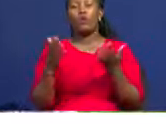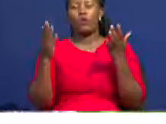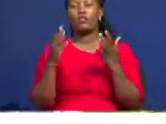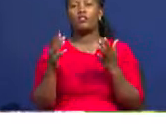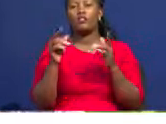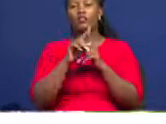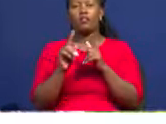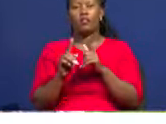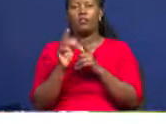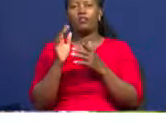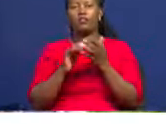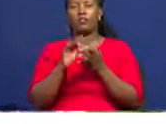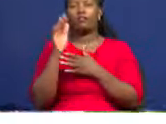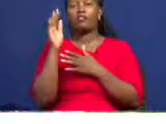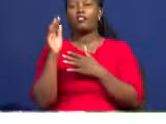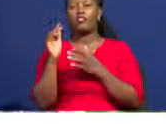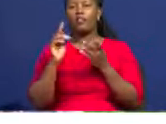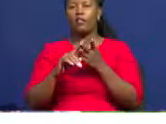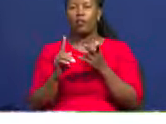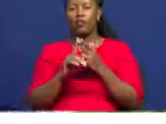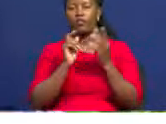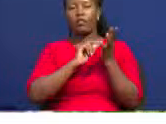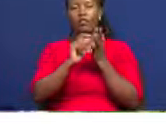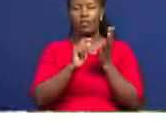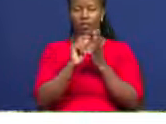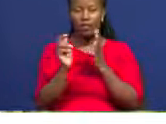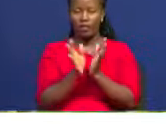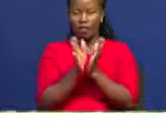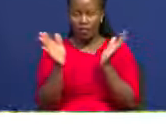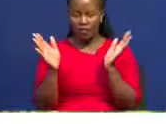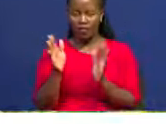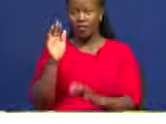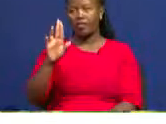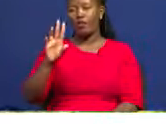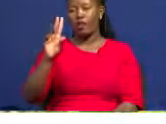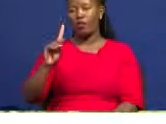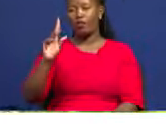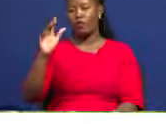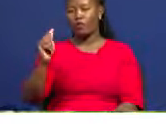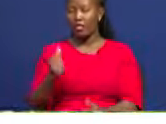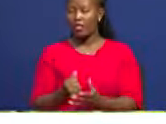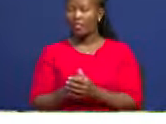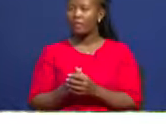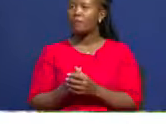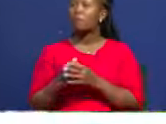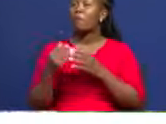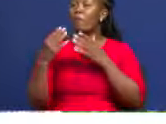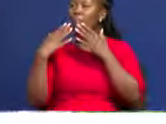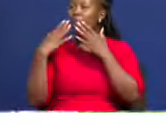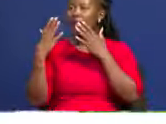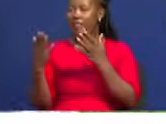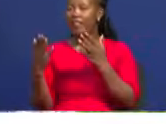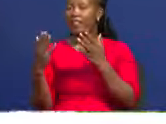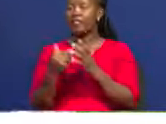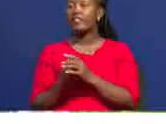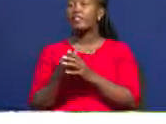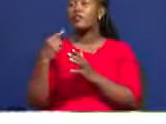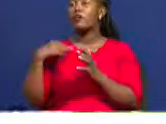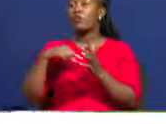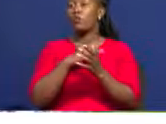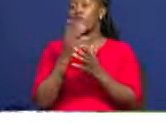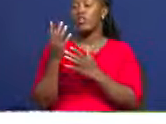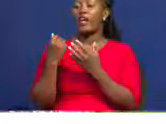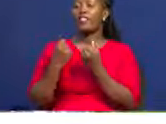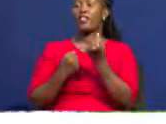as the Secretary General of UDA ahead of the 22nd June grassroots elections? Thank you very much. We are under the umbrella of